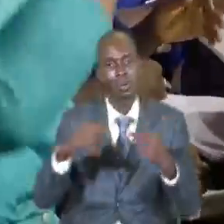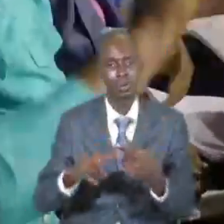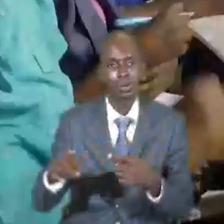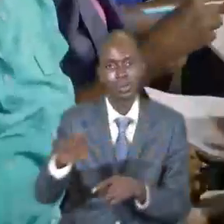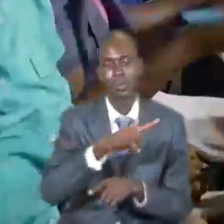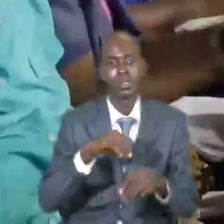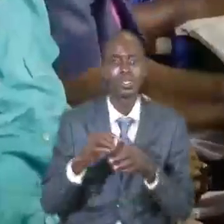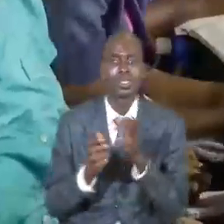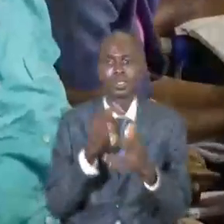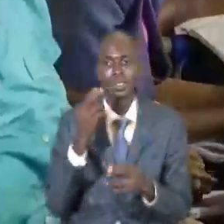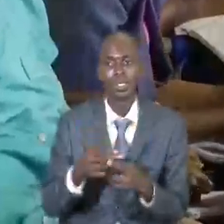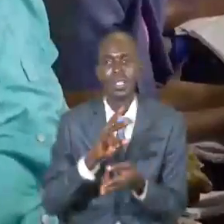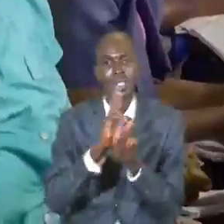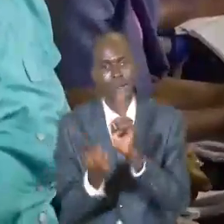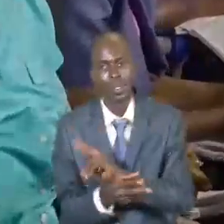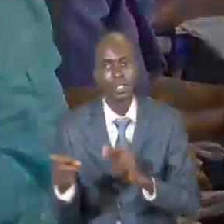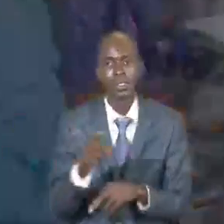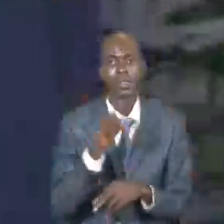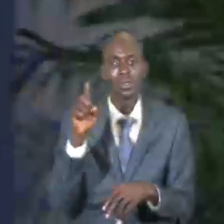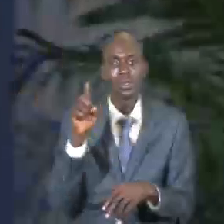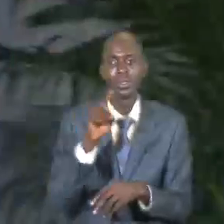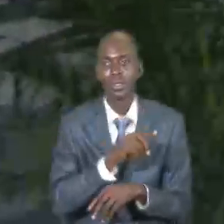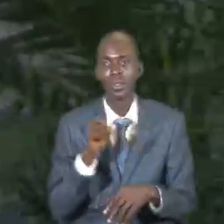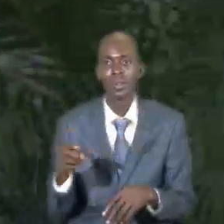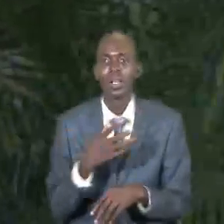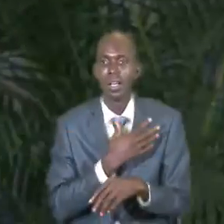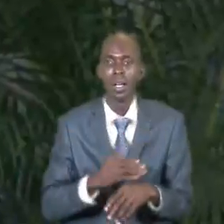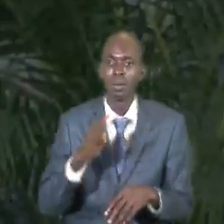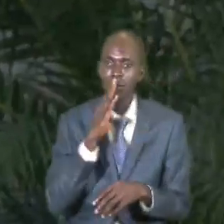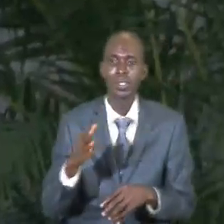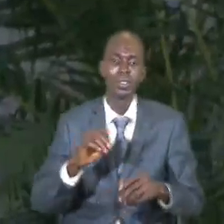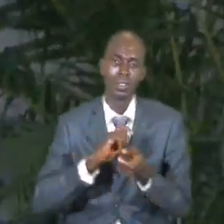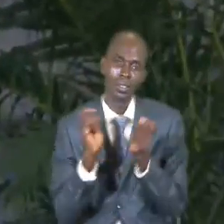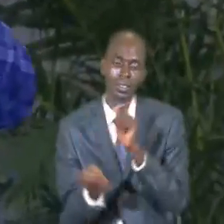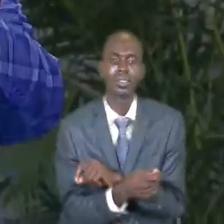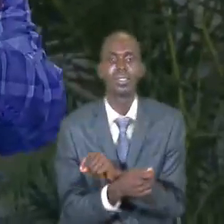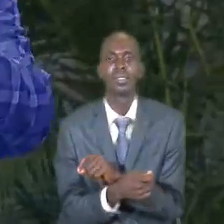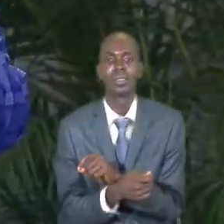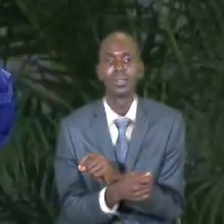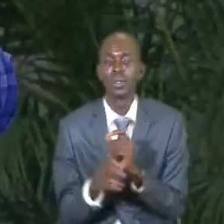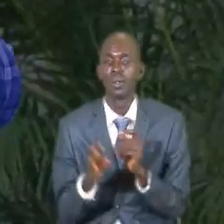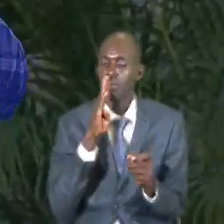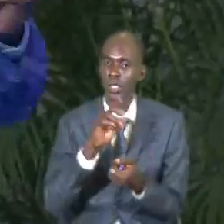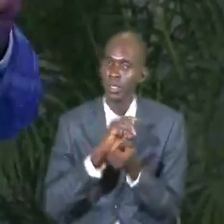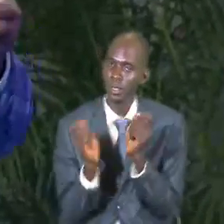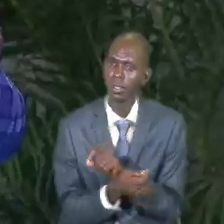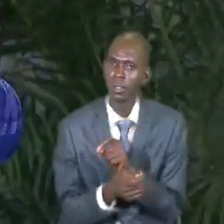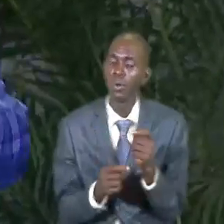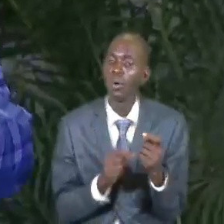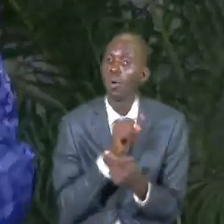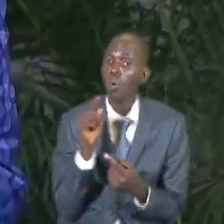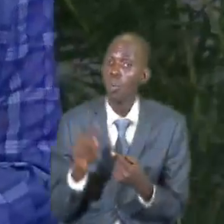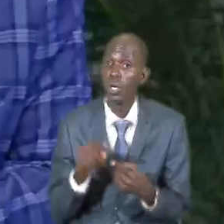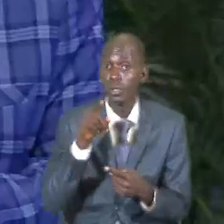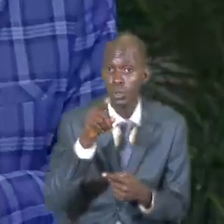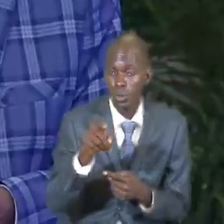therefore and be converted. I don't understand. Be converted. When you take scraps of paper